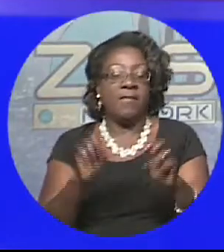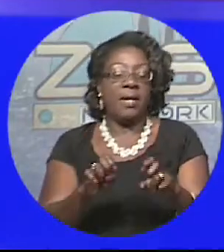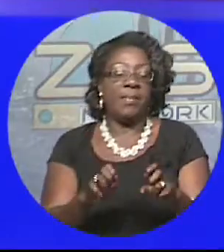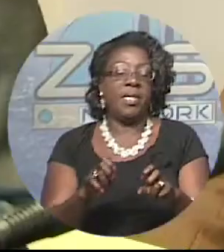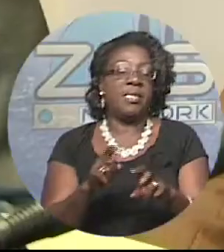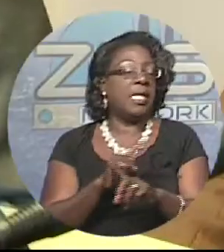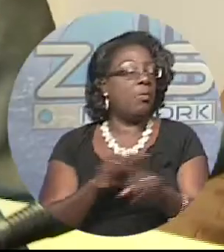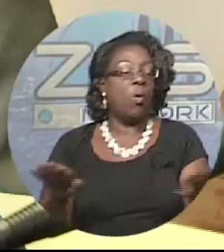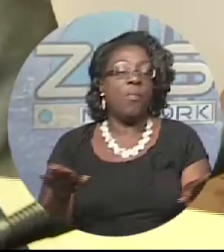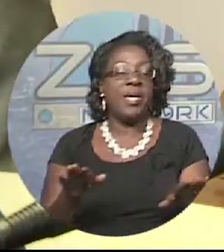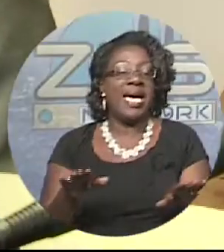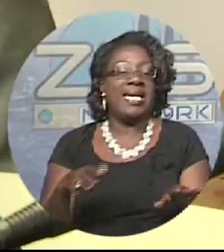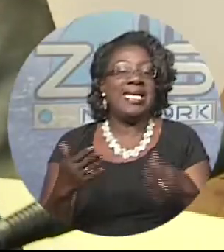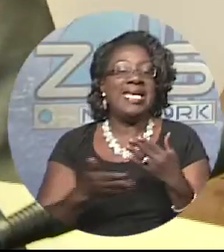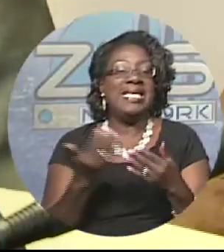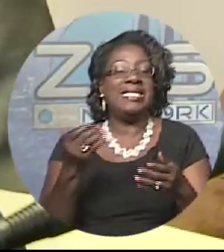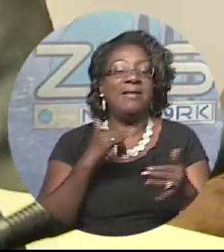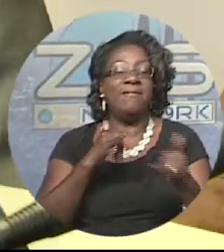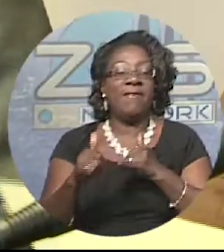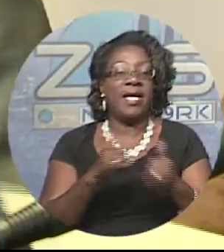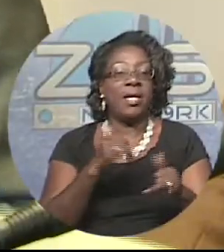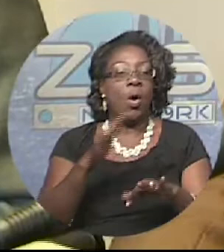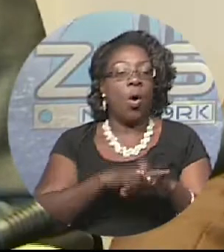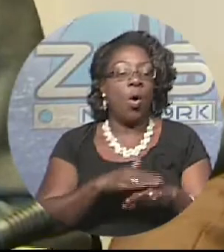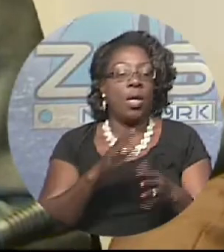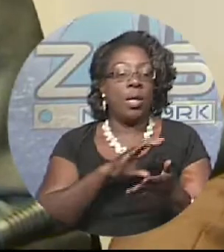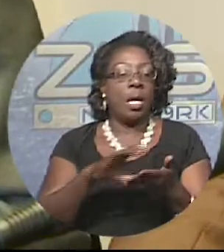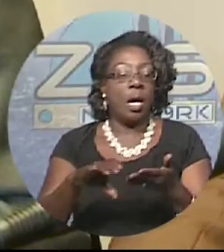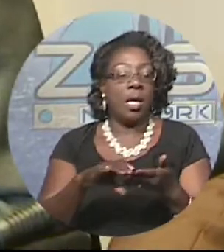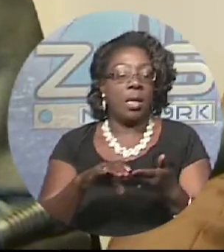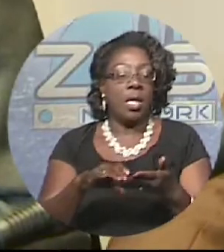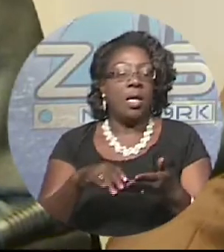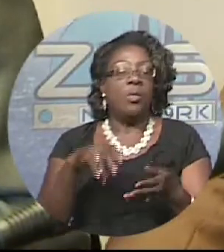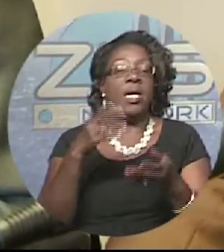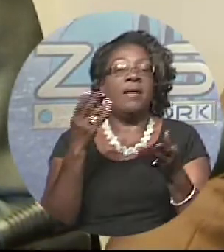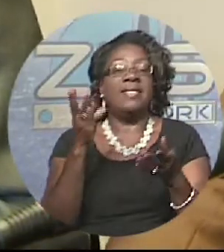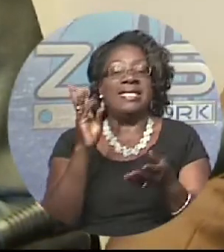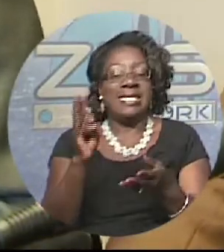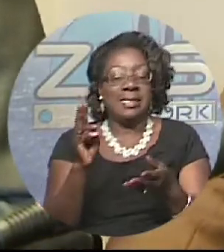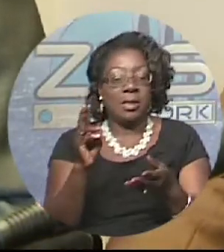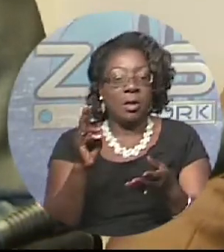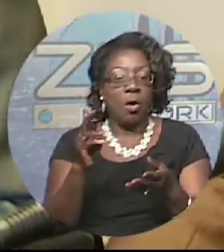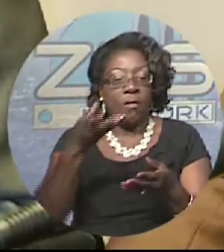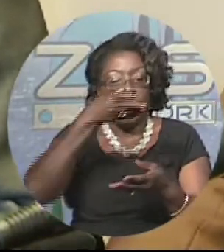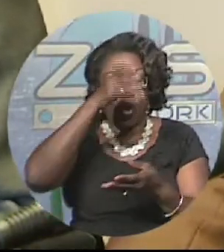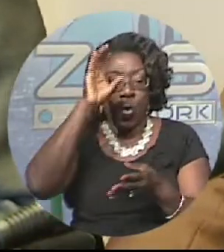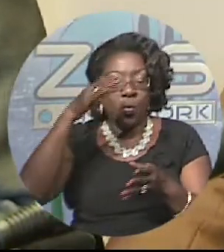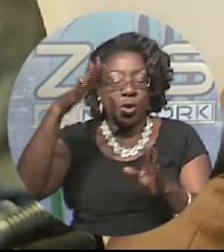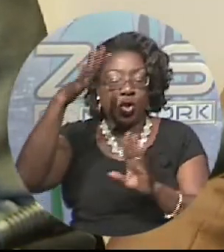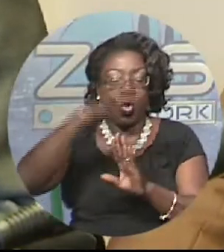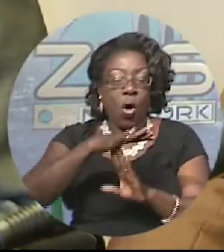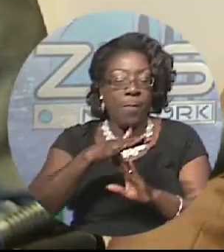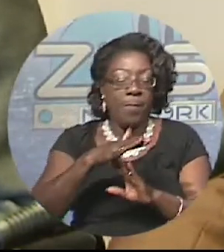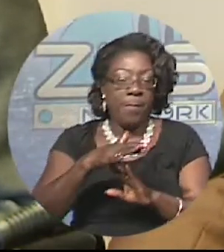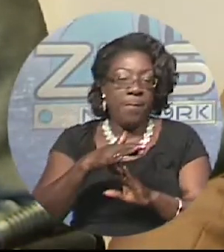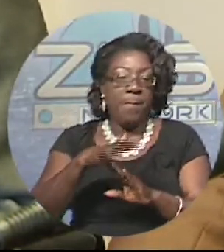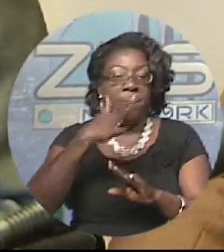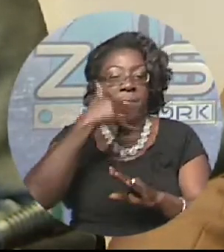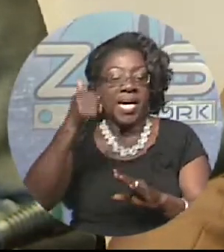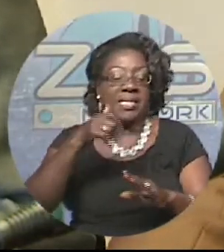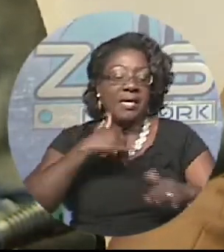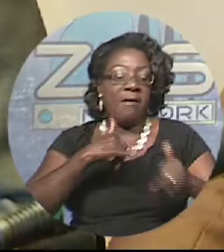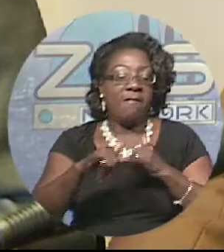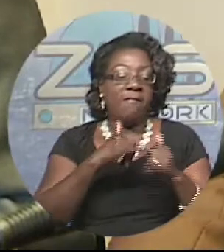on the card. We have six of Cuba's top junior judo fighters, led by one of their best